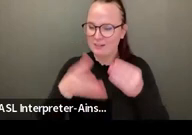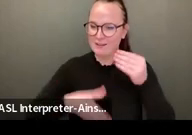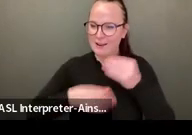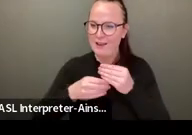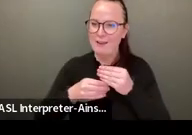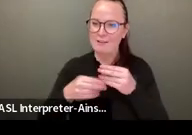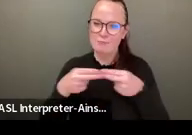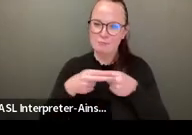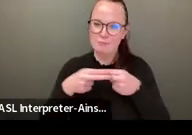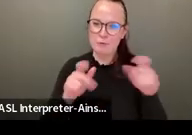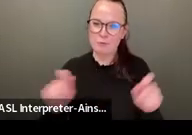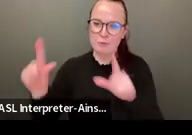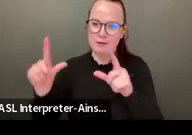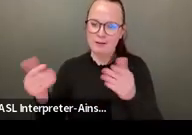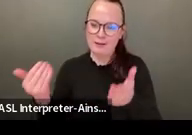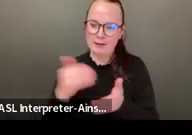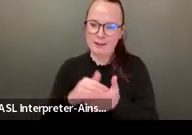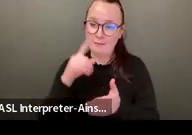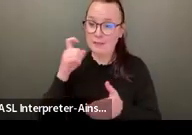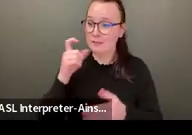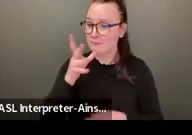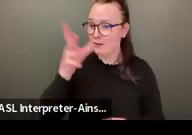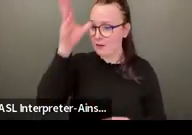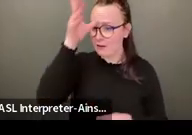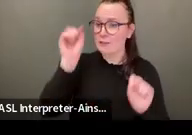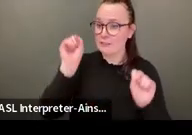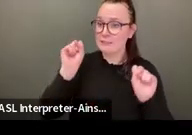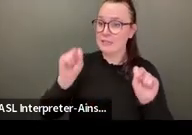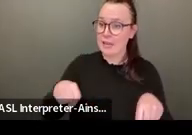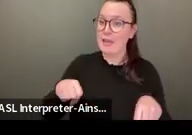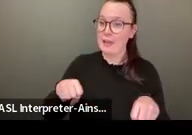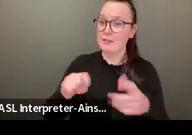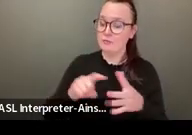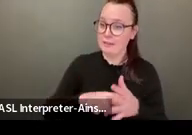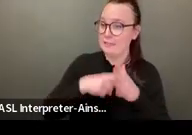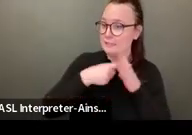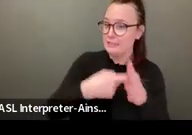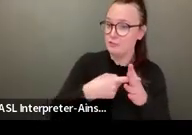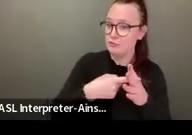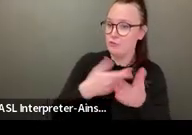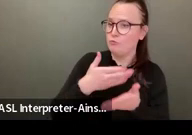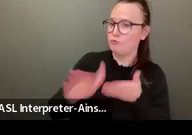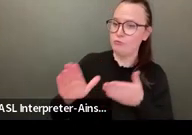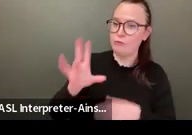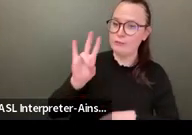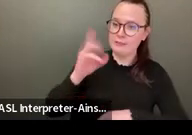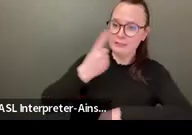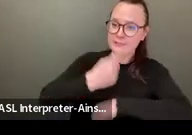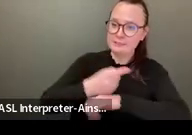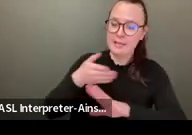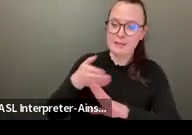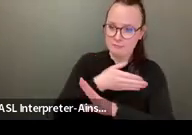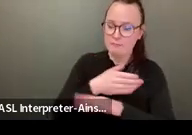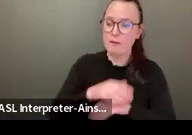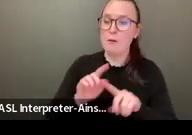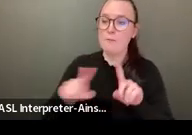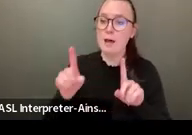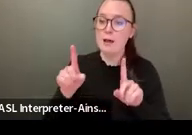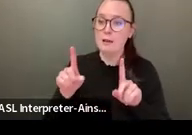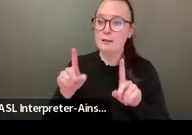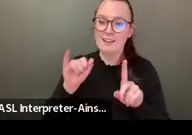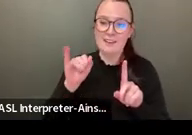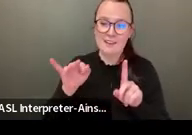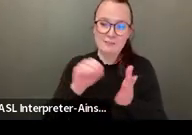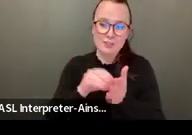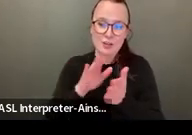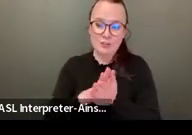can, for an initial, waive their 7-day notice, their 7-day informed consent. as long as it's documented in the written notice